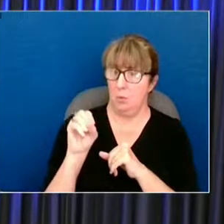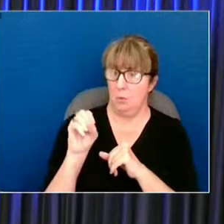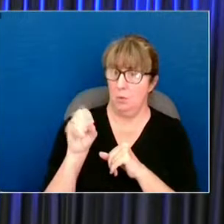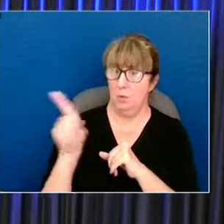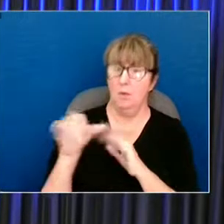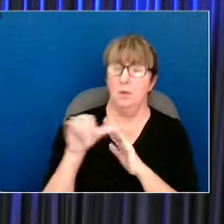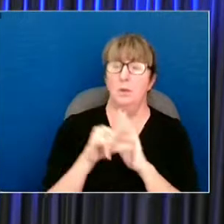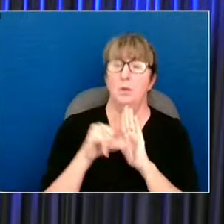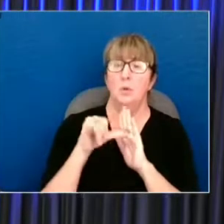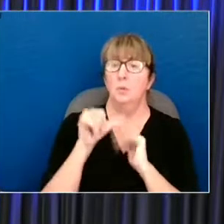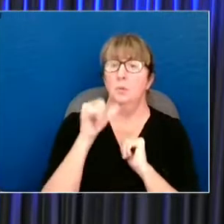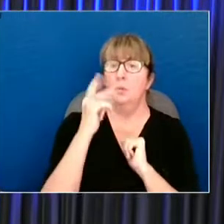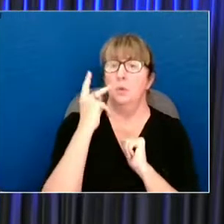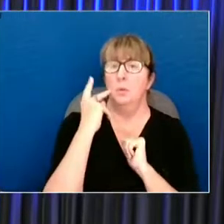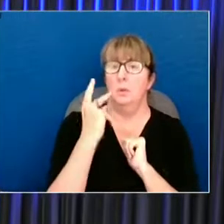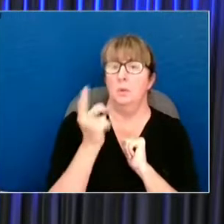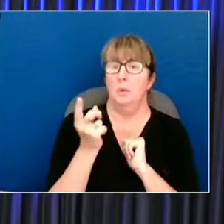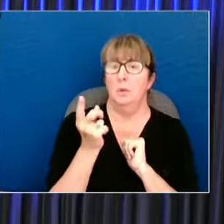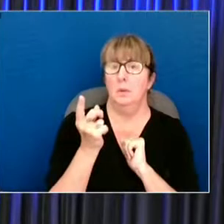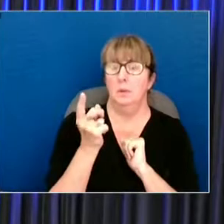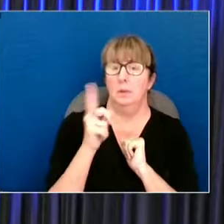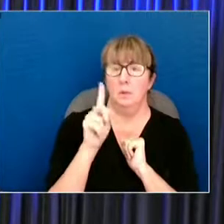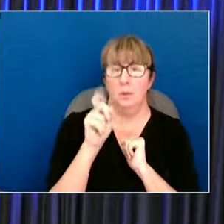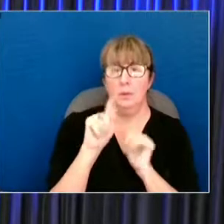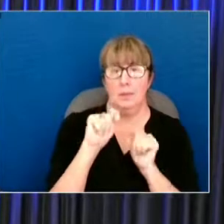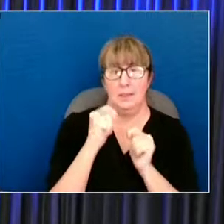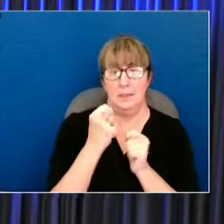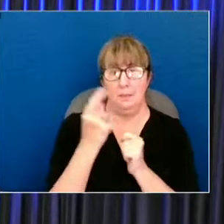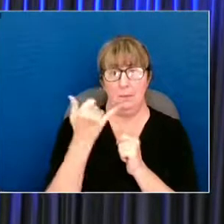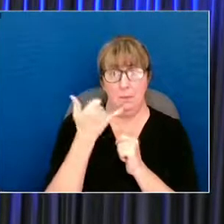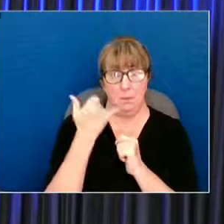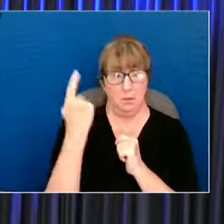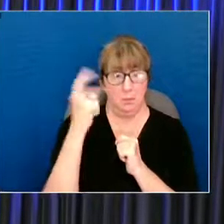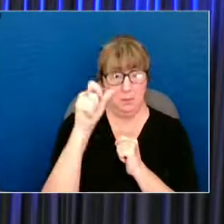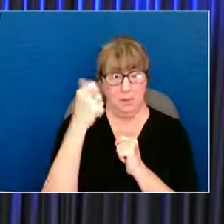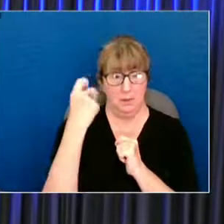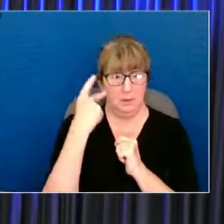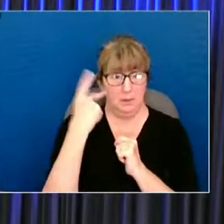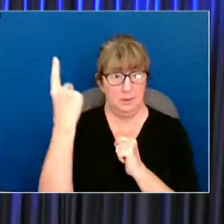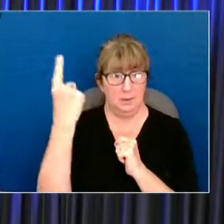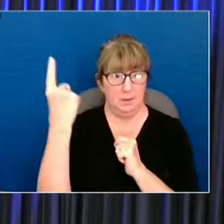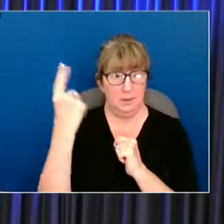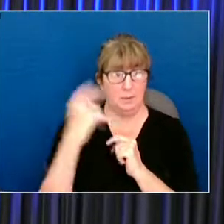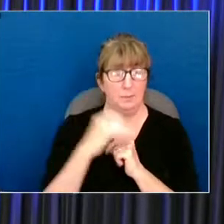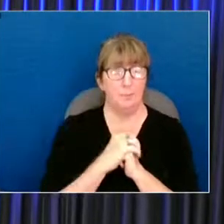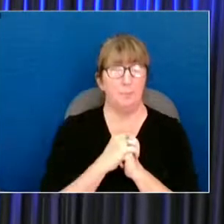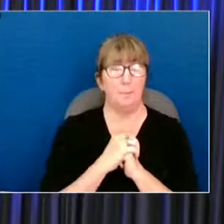see anything. I mean, that's why I wanted to ask the team on the call. Does anyone else see something?